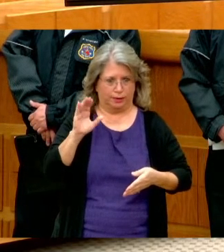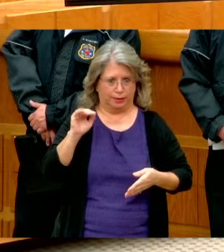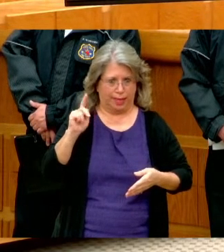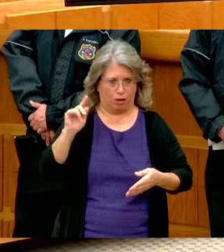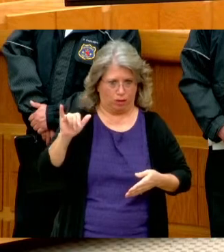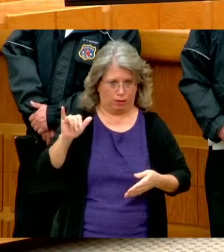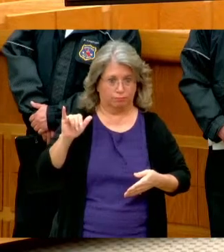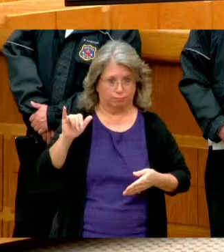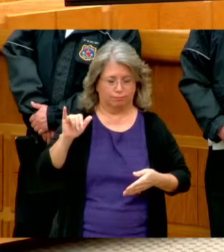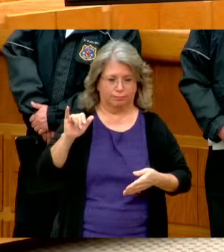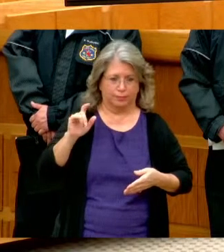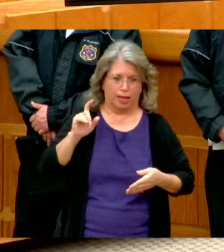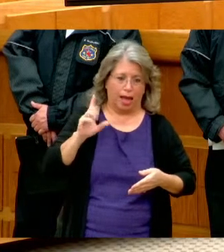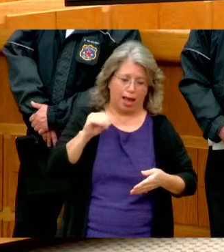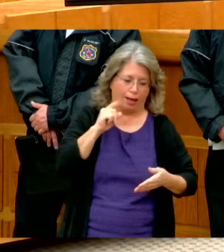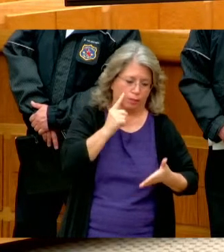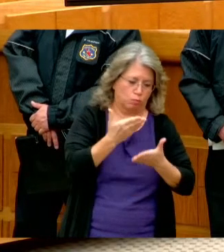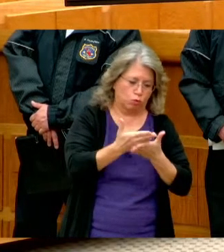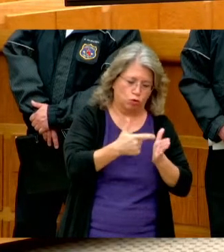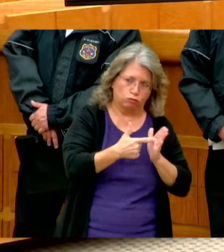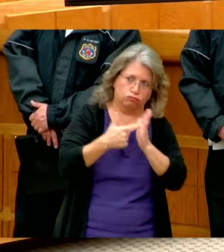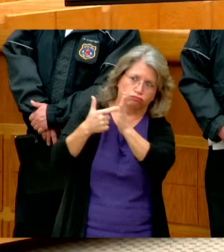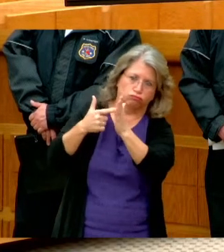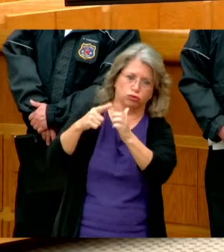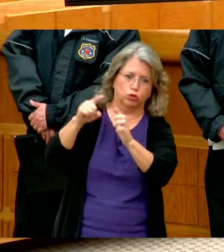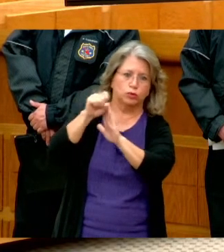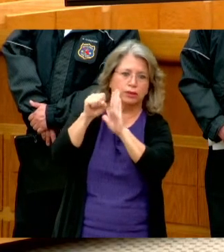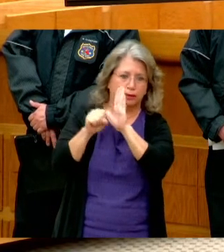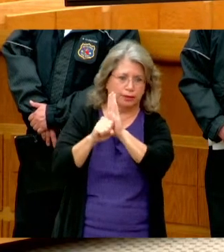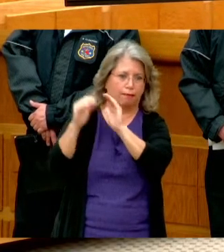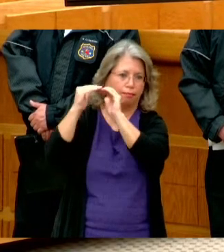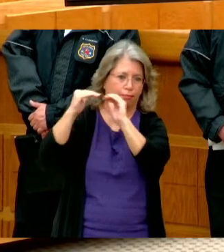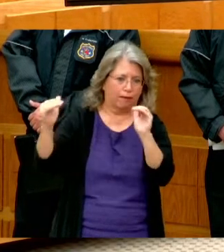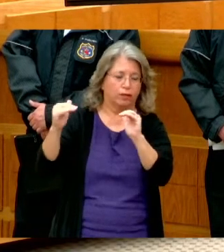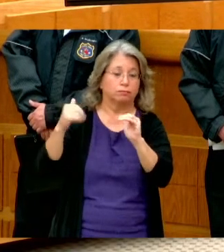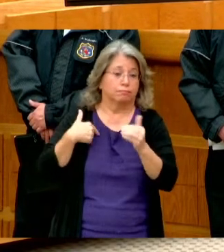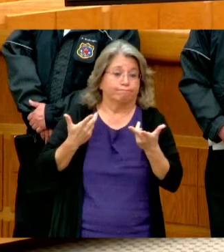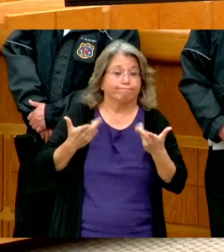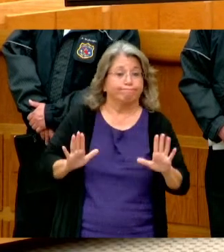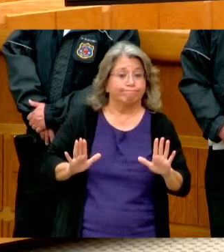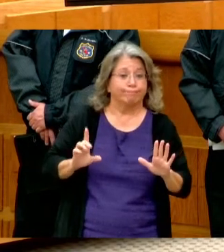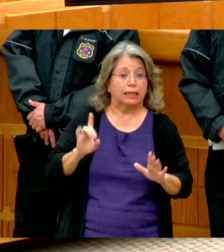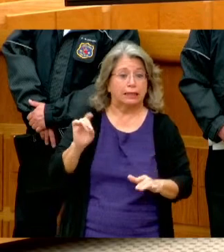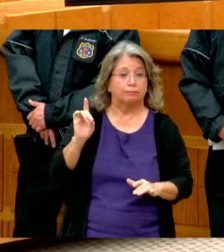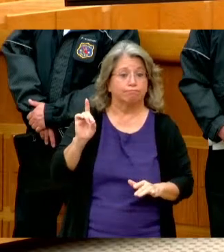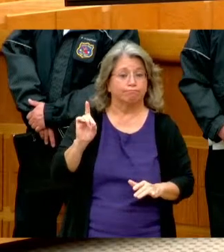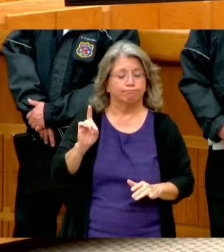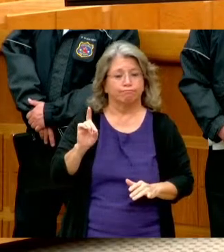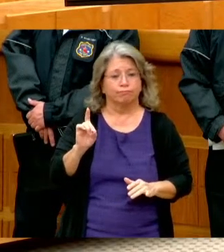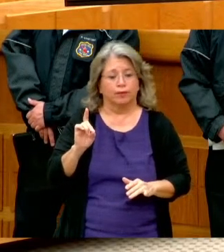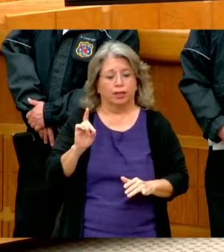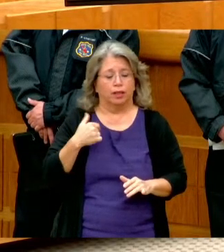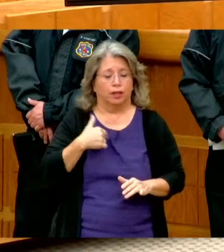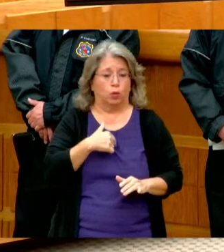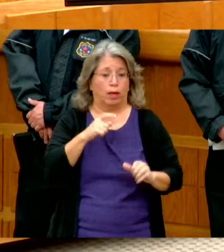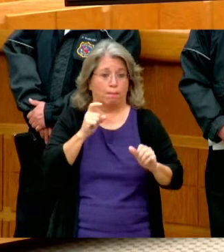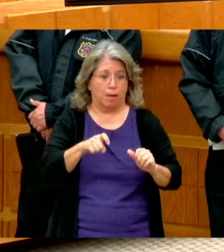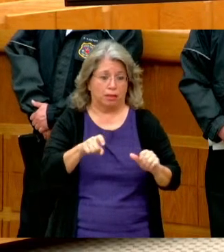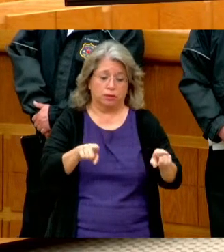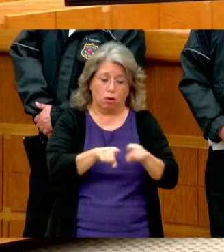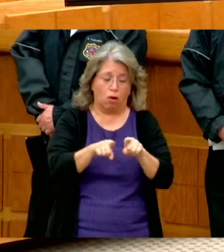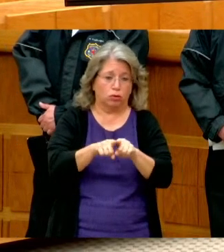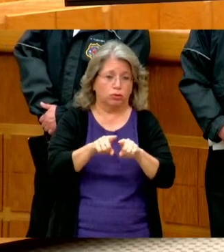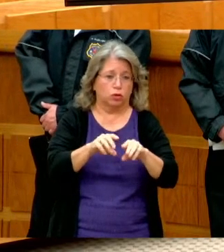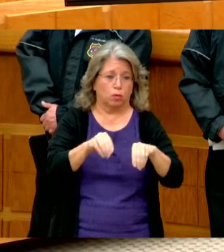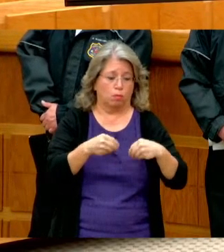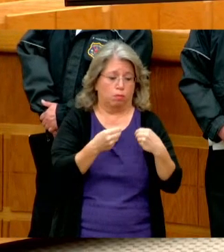to the state, which we have. It's based on our ability to put our limited resources to use immediately. And again, I remind you that even